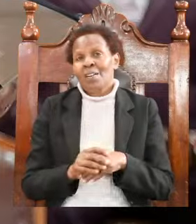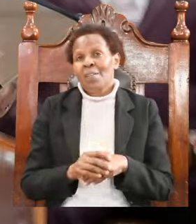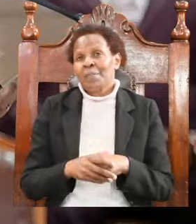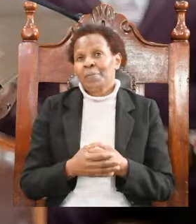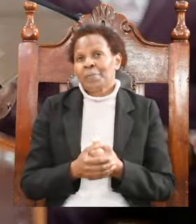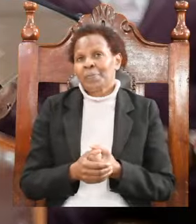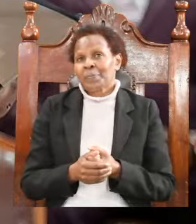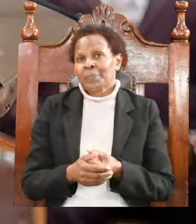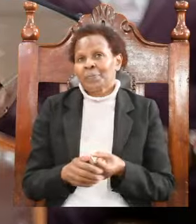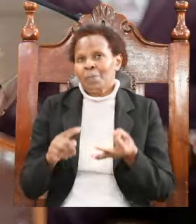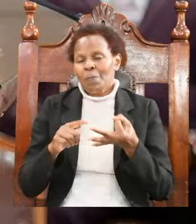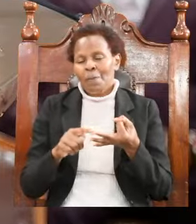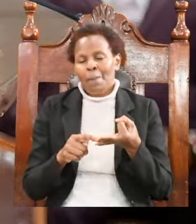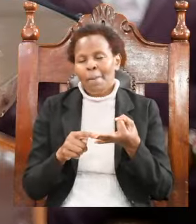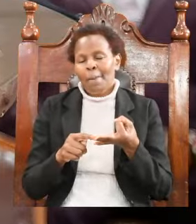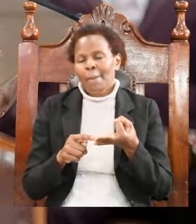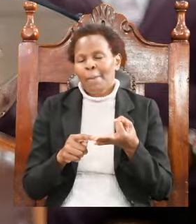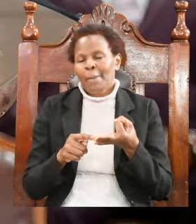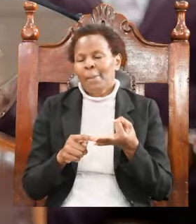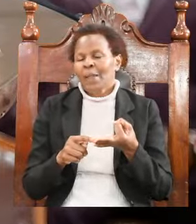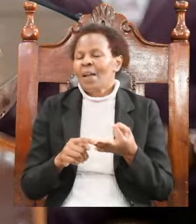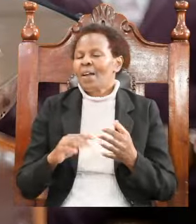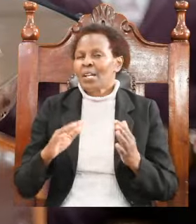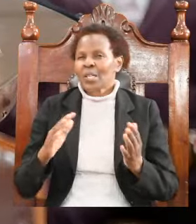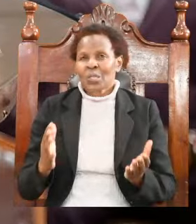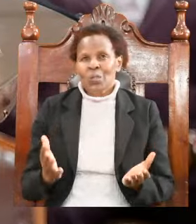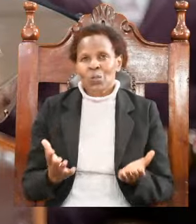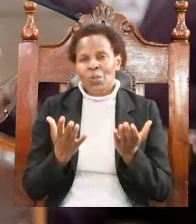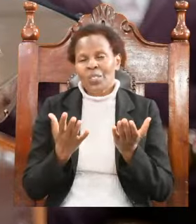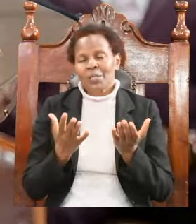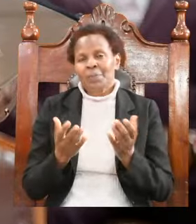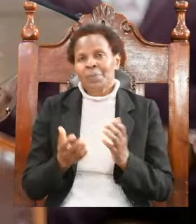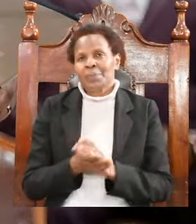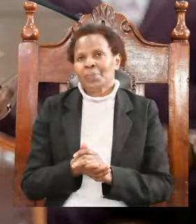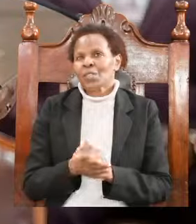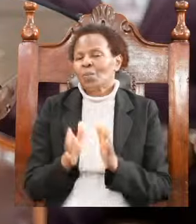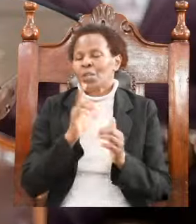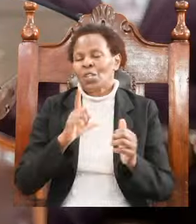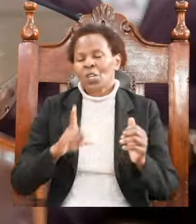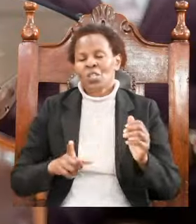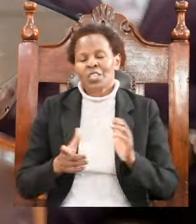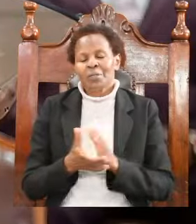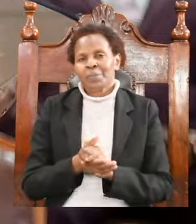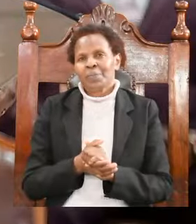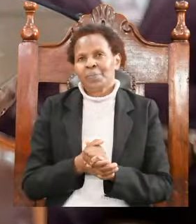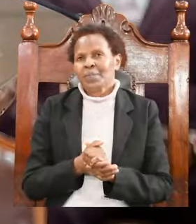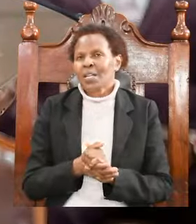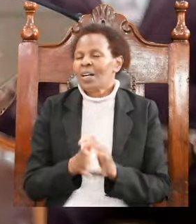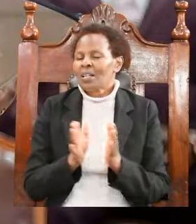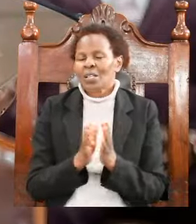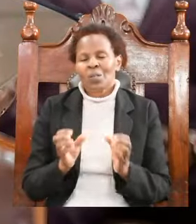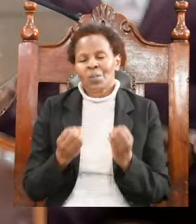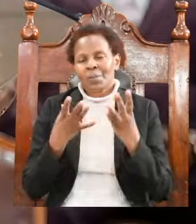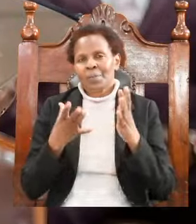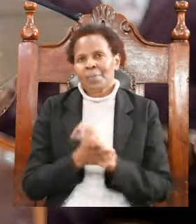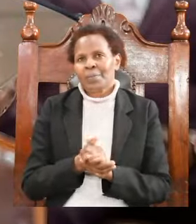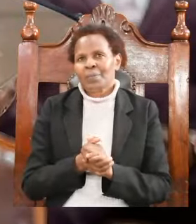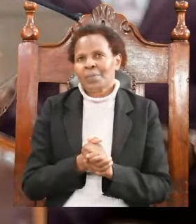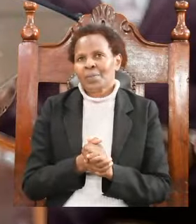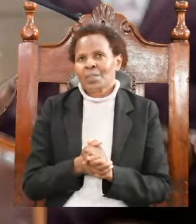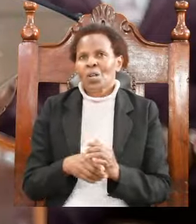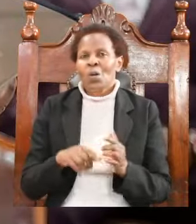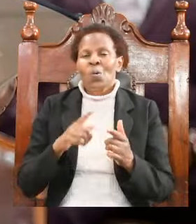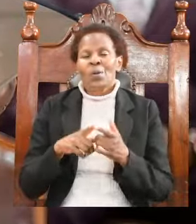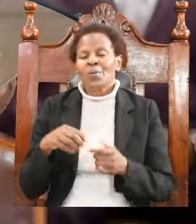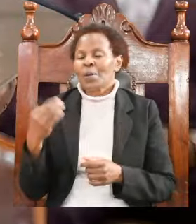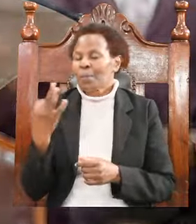three, he said, exalt. Mwana asifiwe. Hallelujah. So when we are